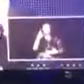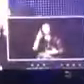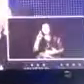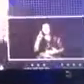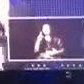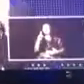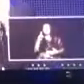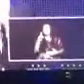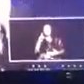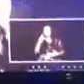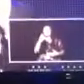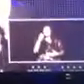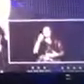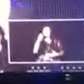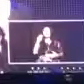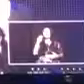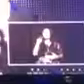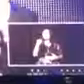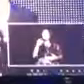Mr. Jorge Blancas Alturas,